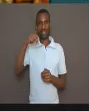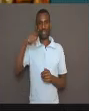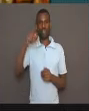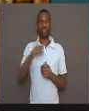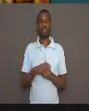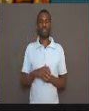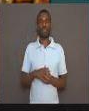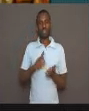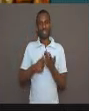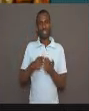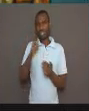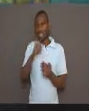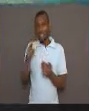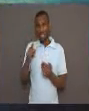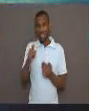capillary action.